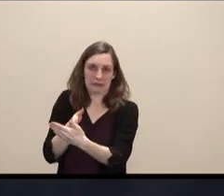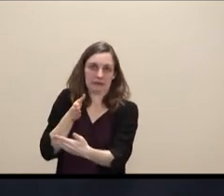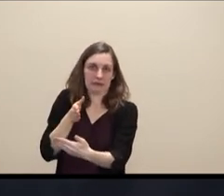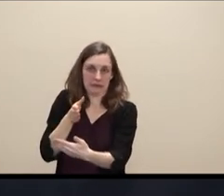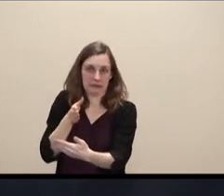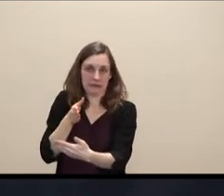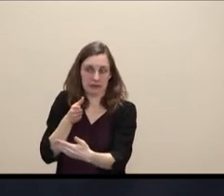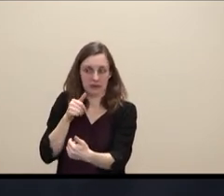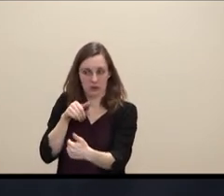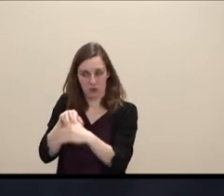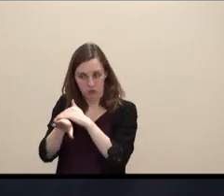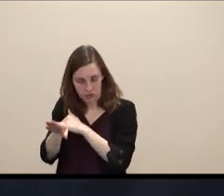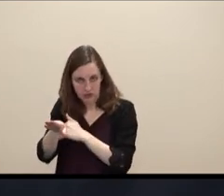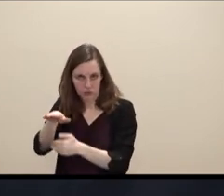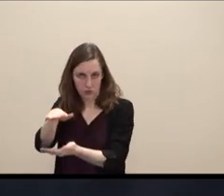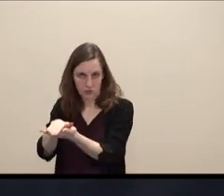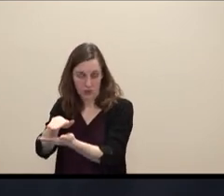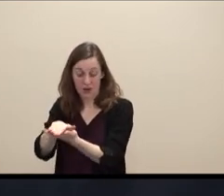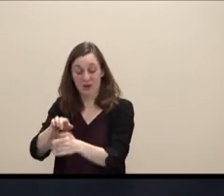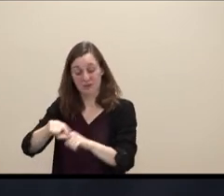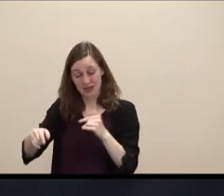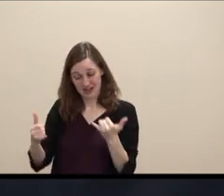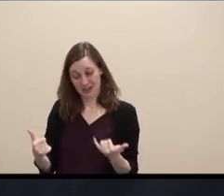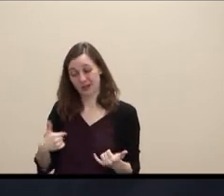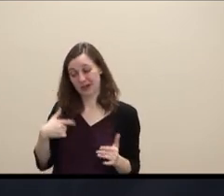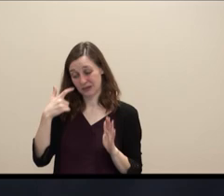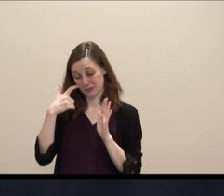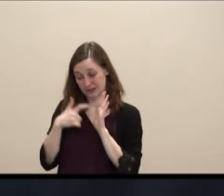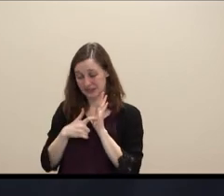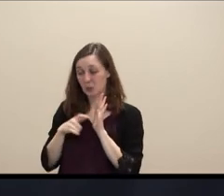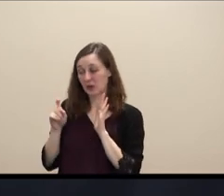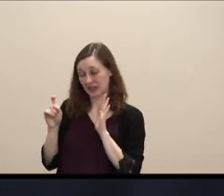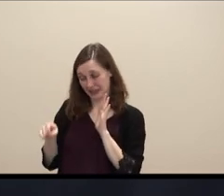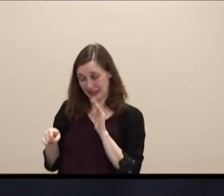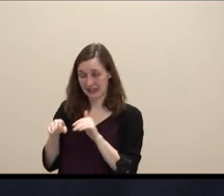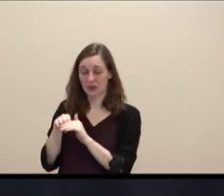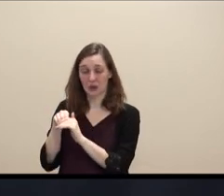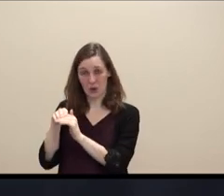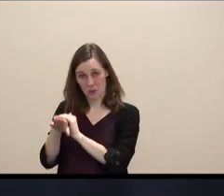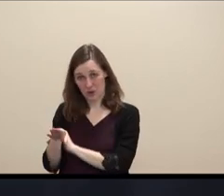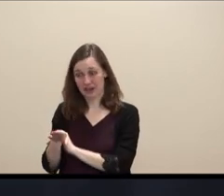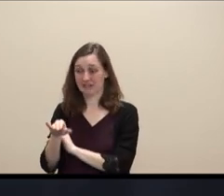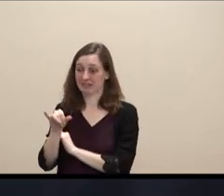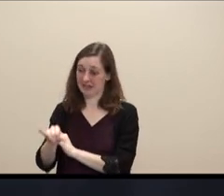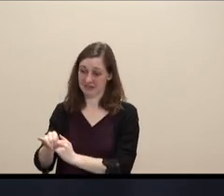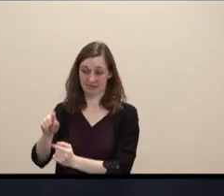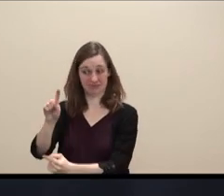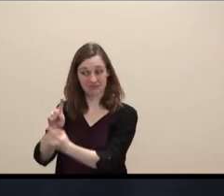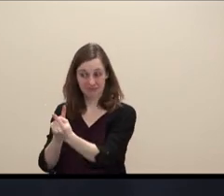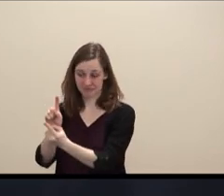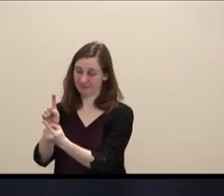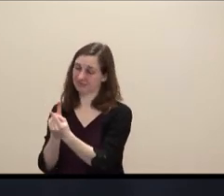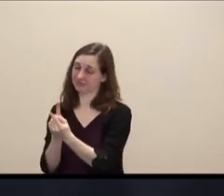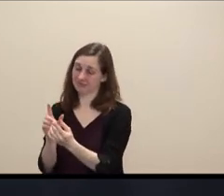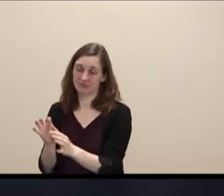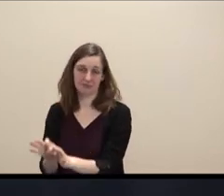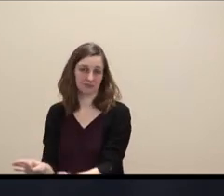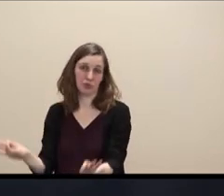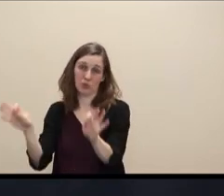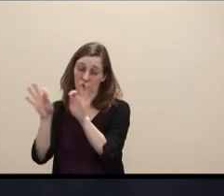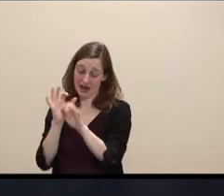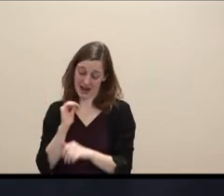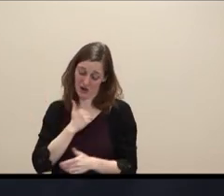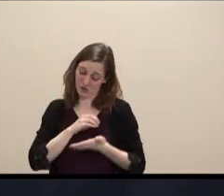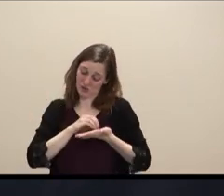in person than anything else, and especially with some stuff that y'all have presented here tonight. Our students are